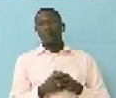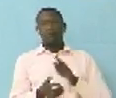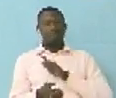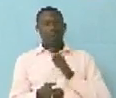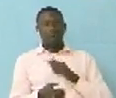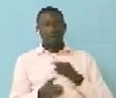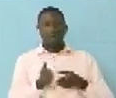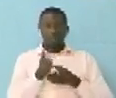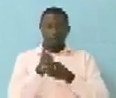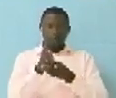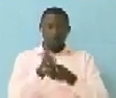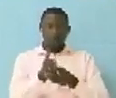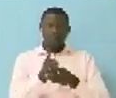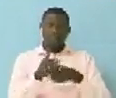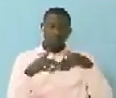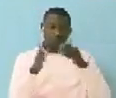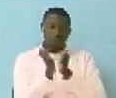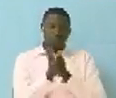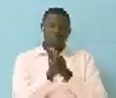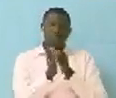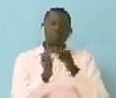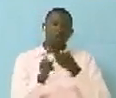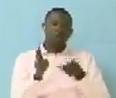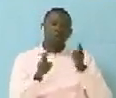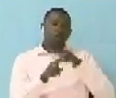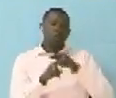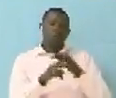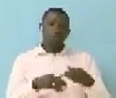the head of the panel will report to the President. But